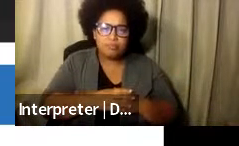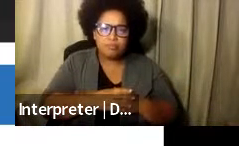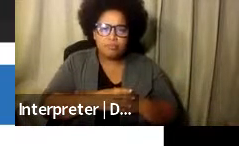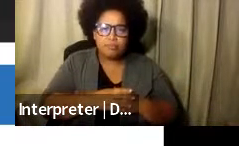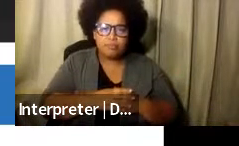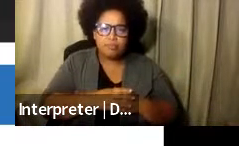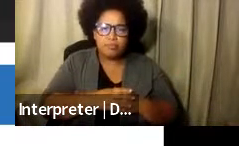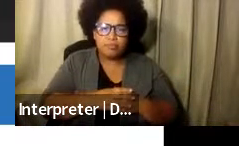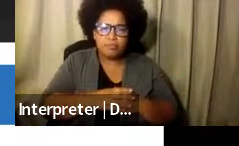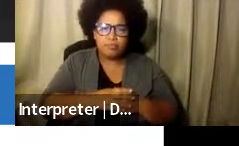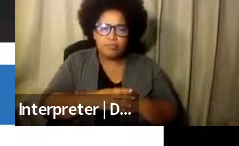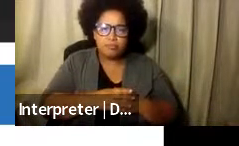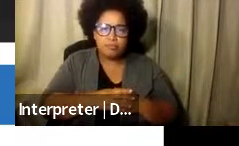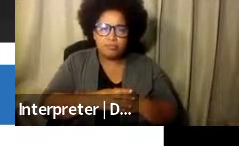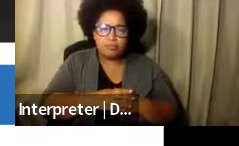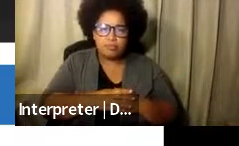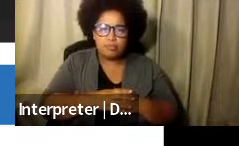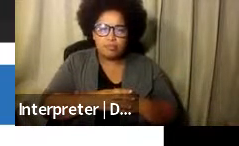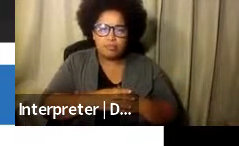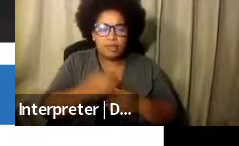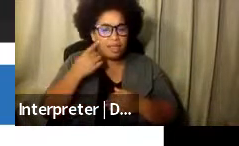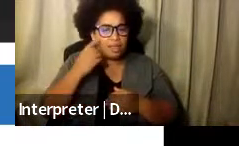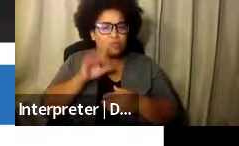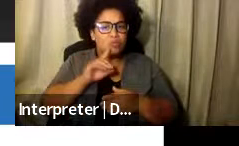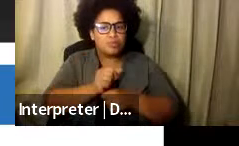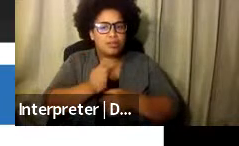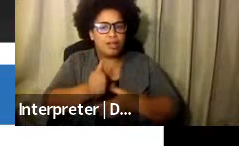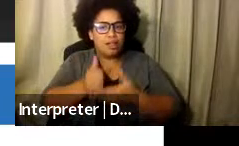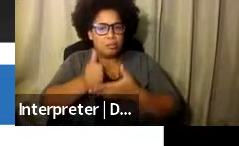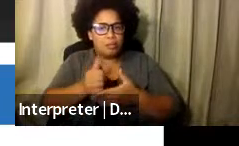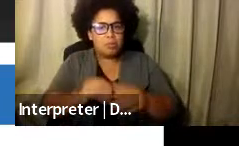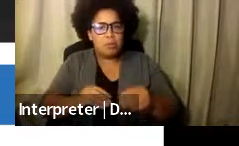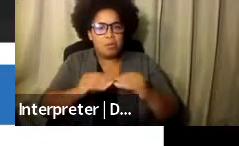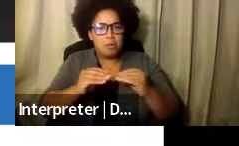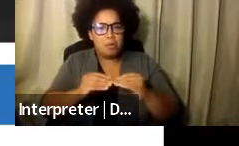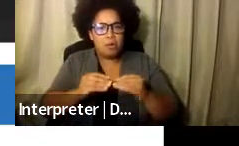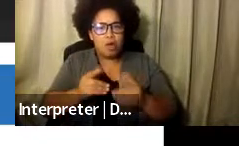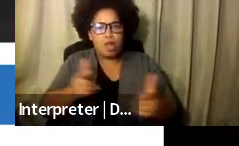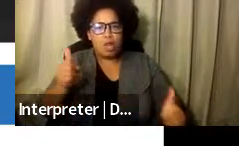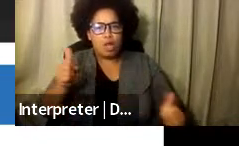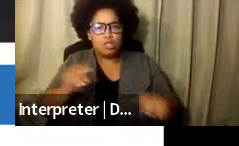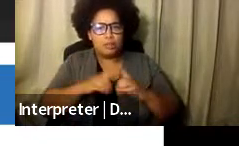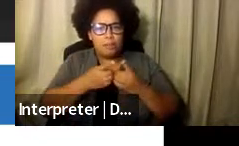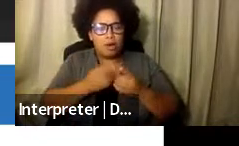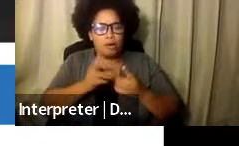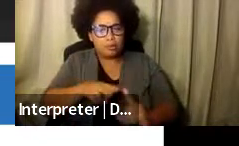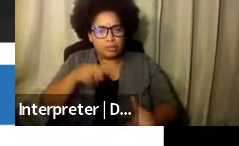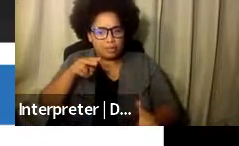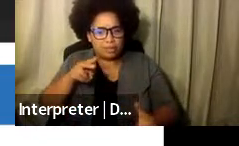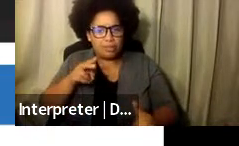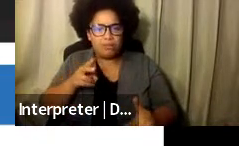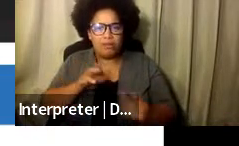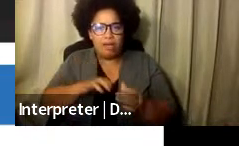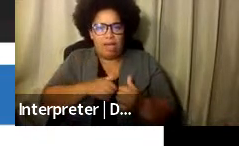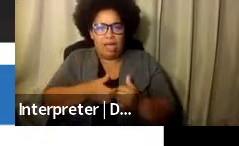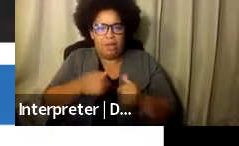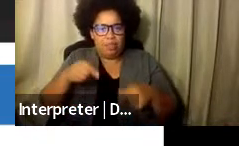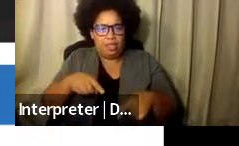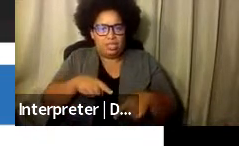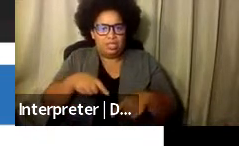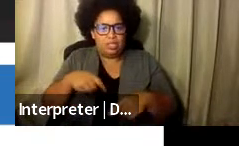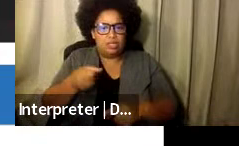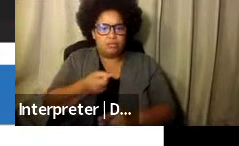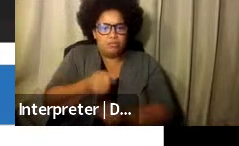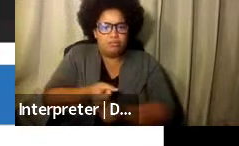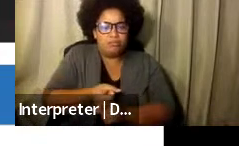actually that would be, I think it would be helpful to bring forward sort of a larger department-wide perspective of how this really has shaped how